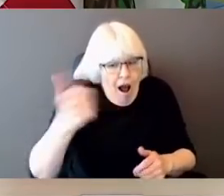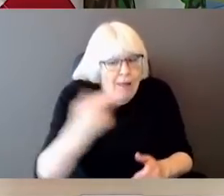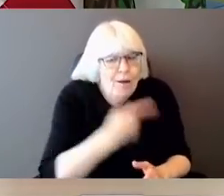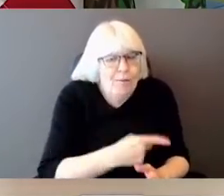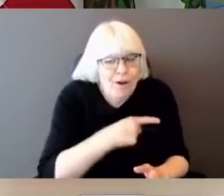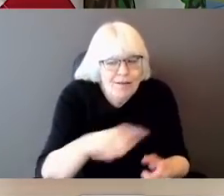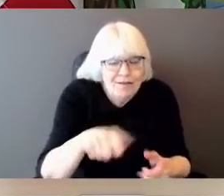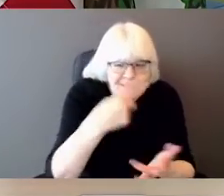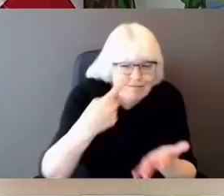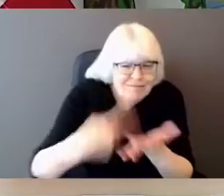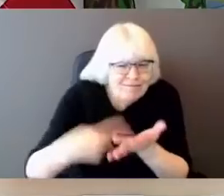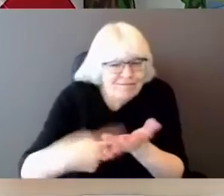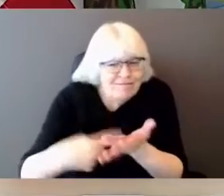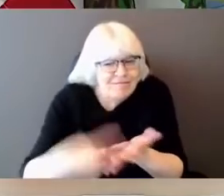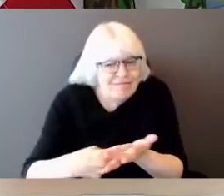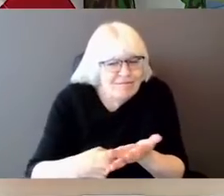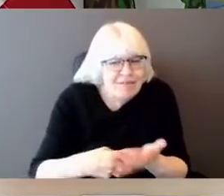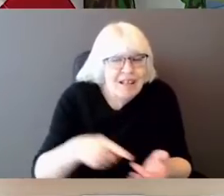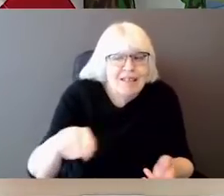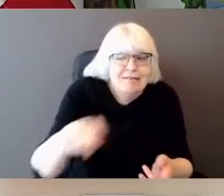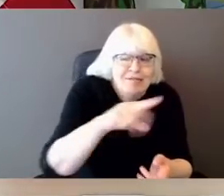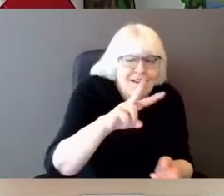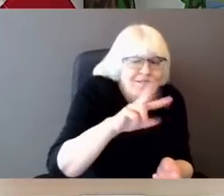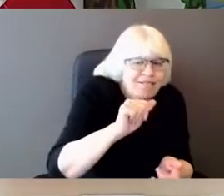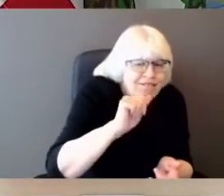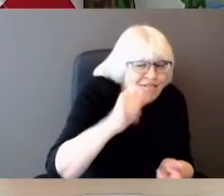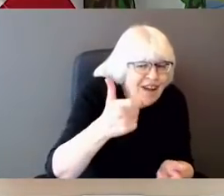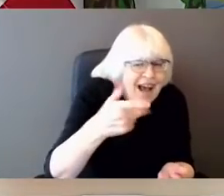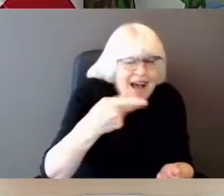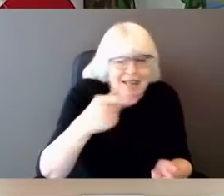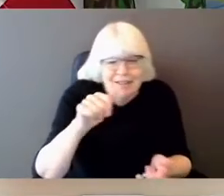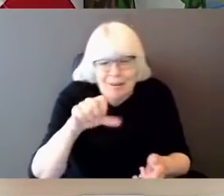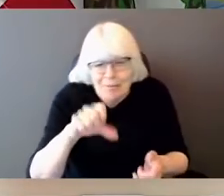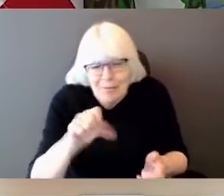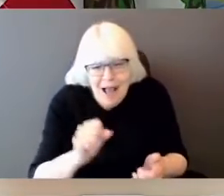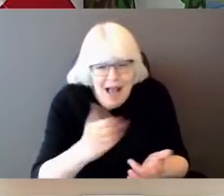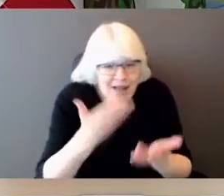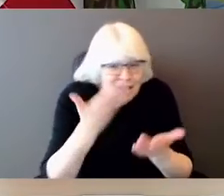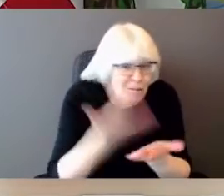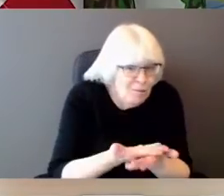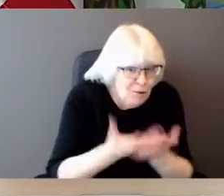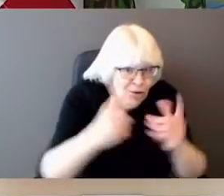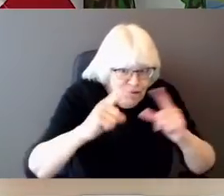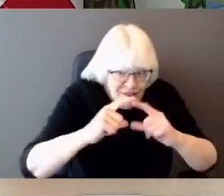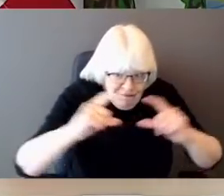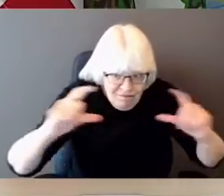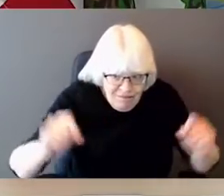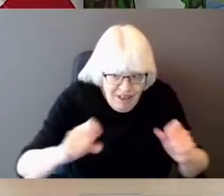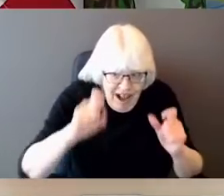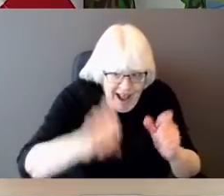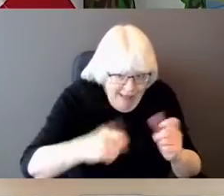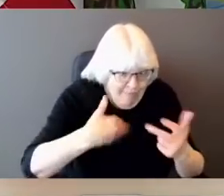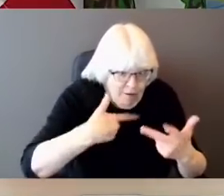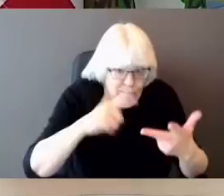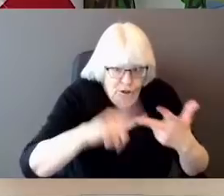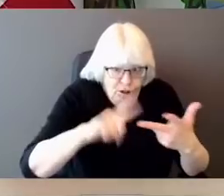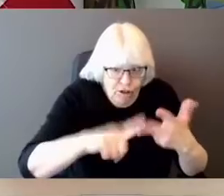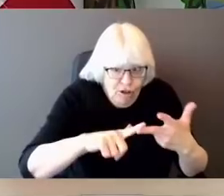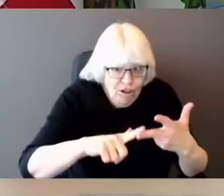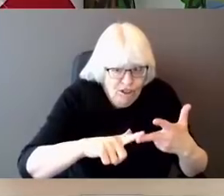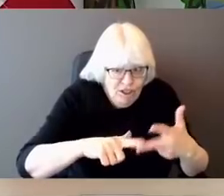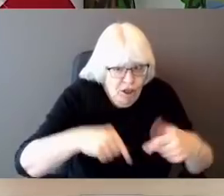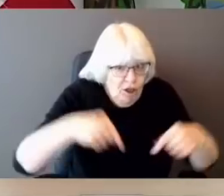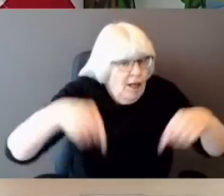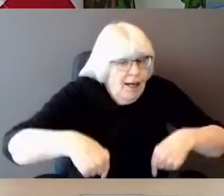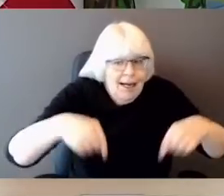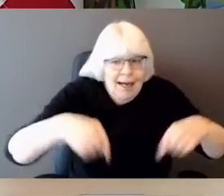or a Vax card. We have not done that here. We have a very high rate of, we still are using